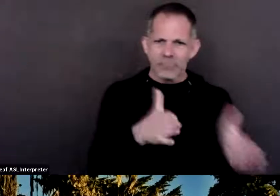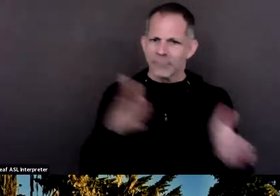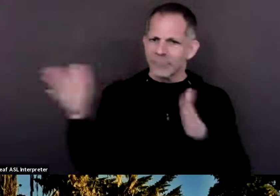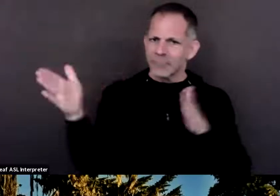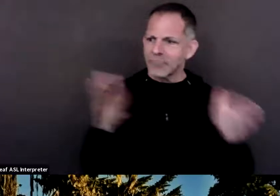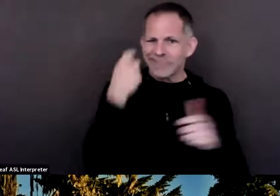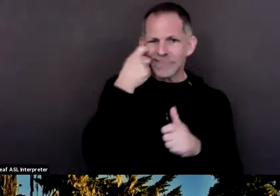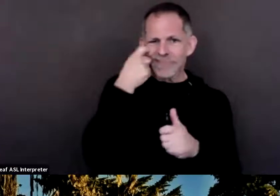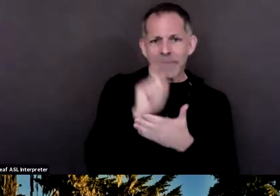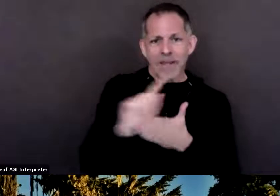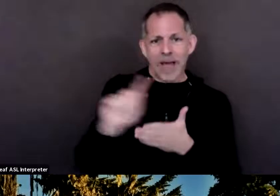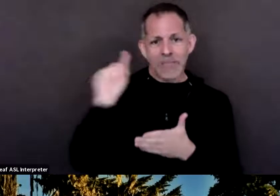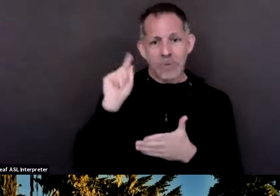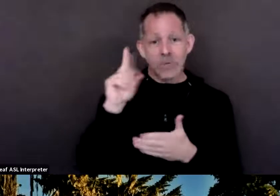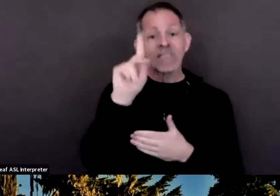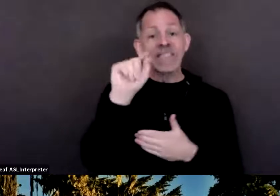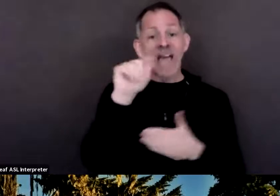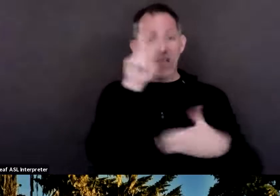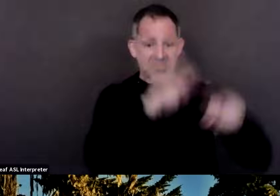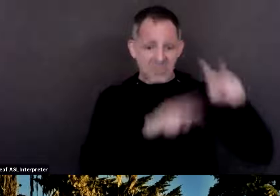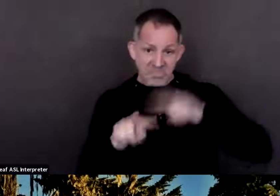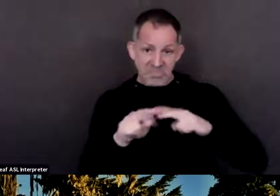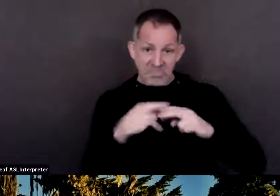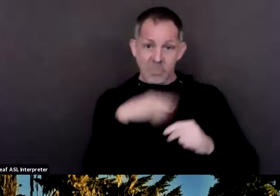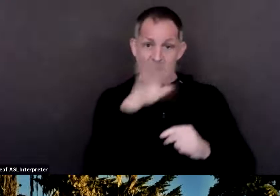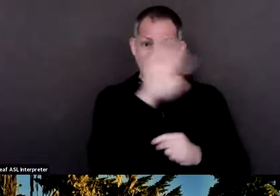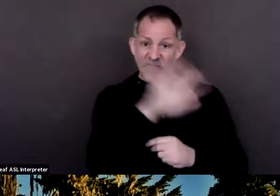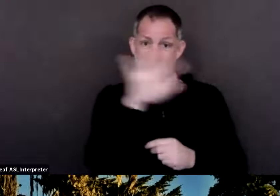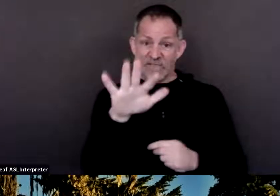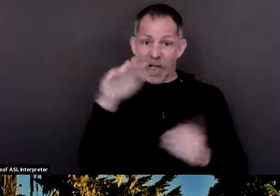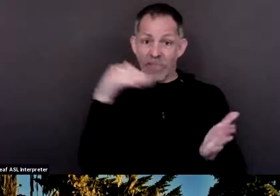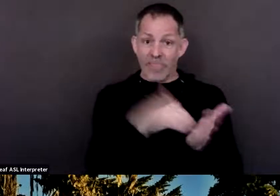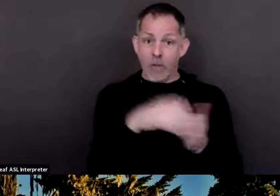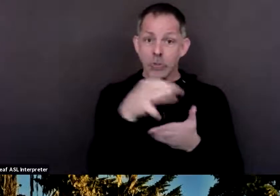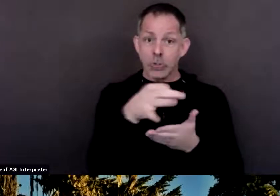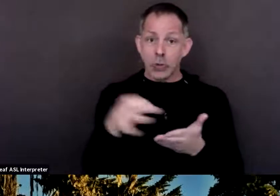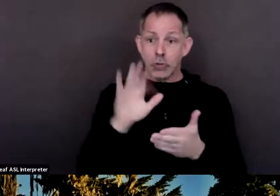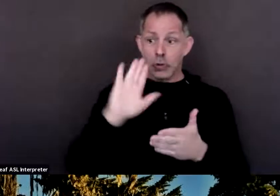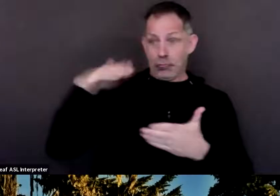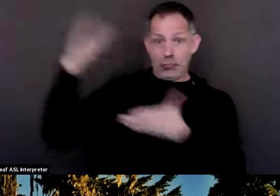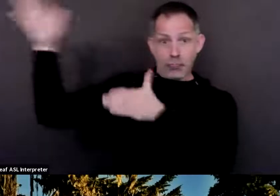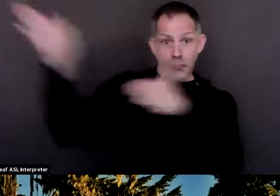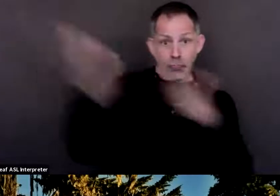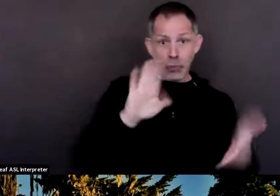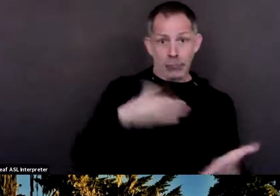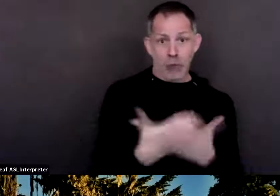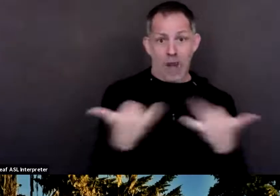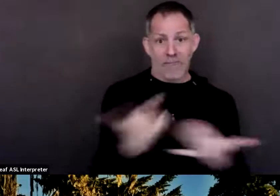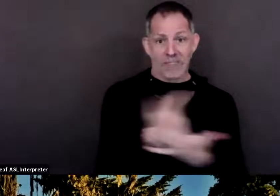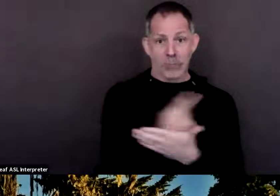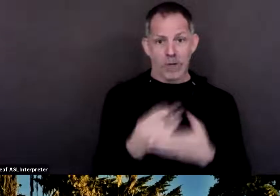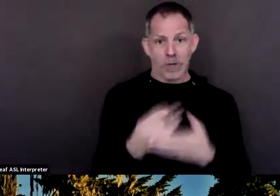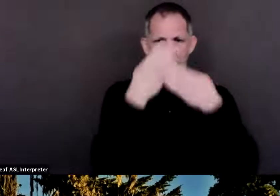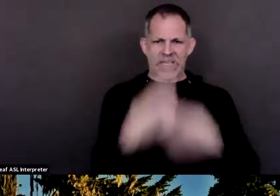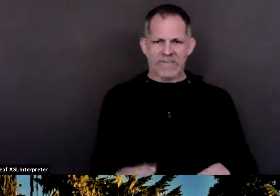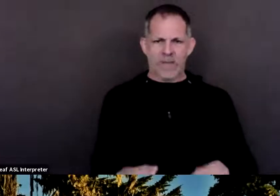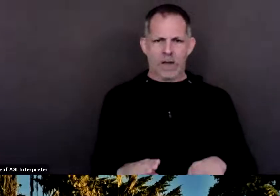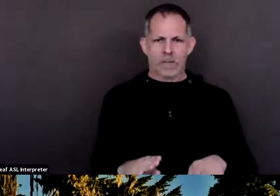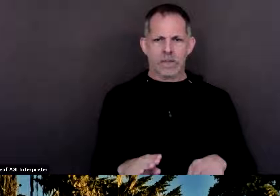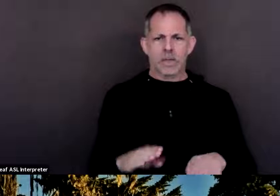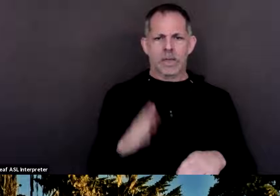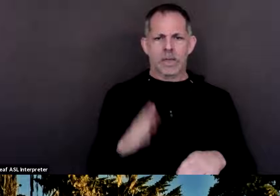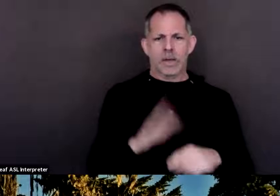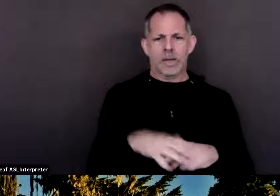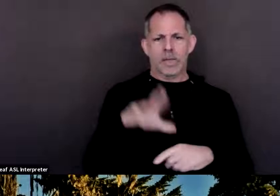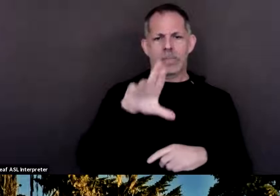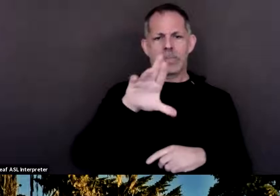have 55,000 doses coming to the county this week, roughly split between the 2 Pfizer and Moderna products and the first and